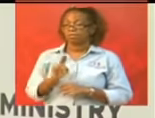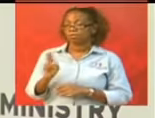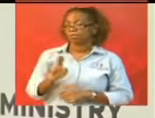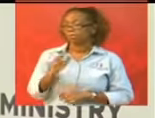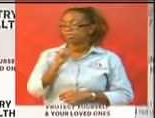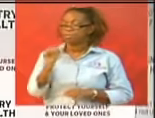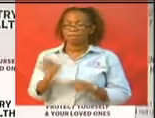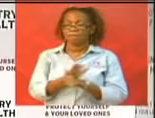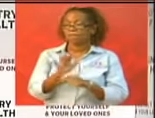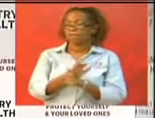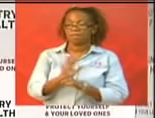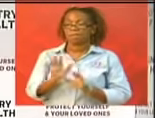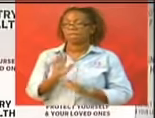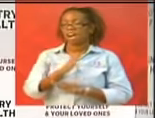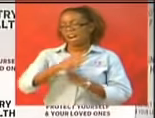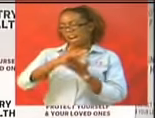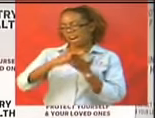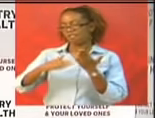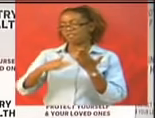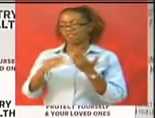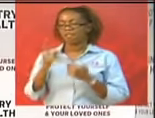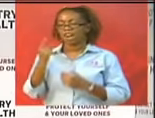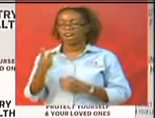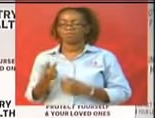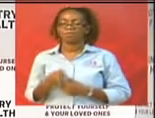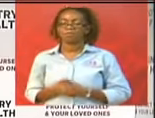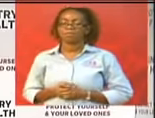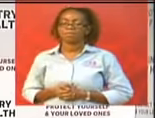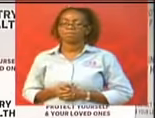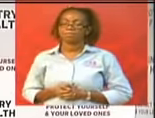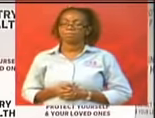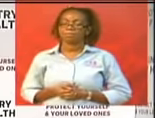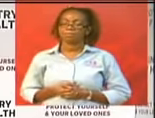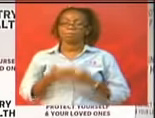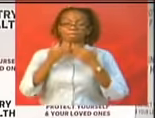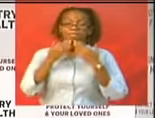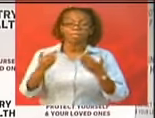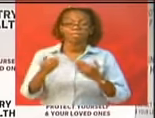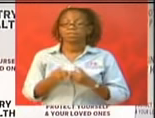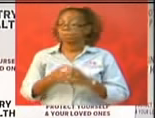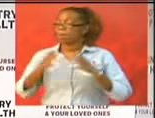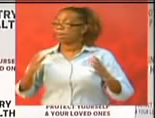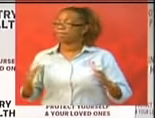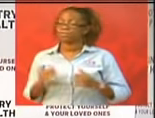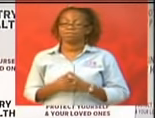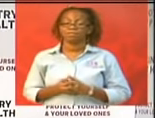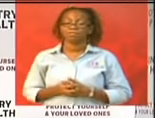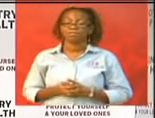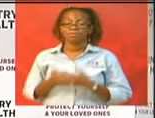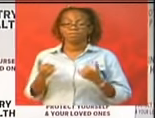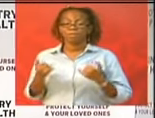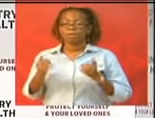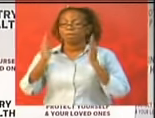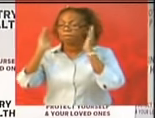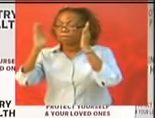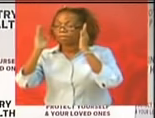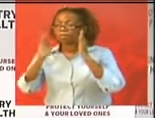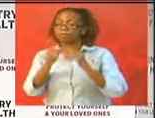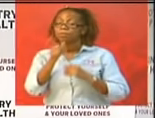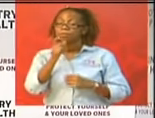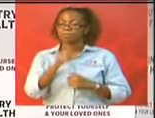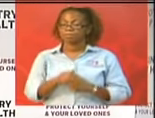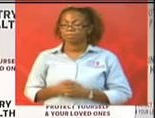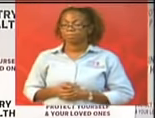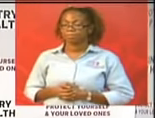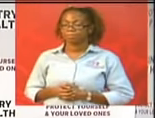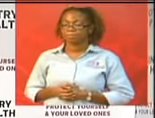Thank you, CMO. Thank you very much, Mr. Thomas. I now hand you over to Mr. Roshan Siram Singh, who